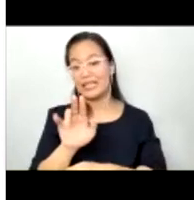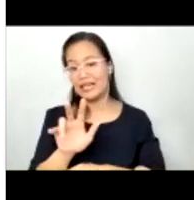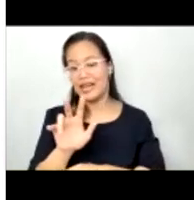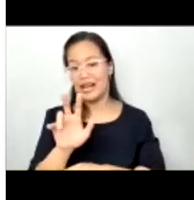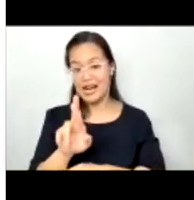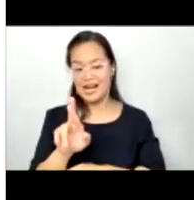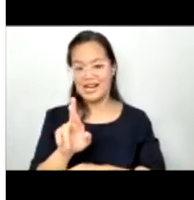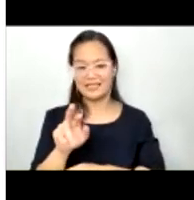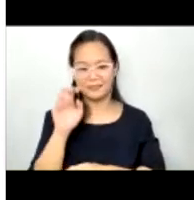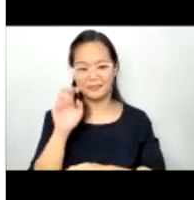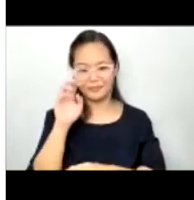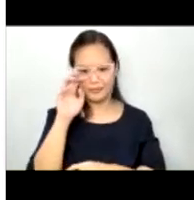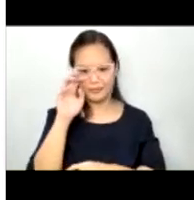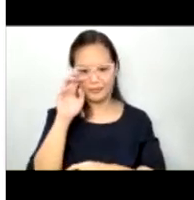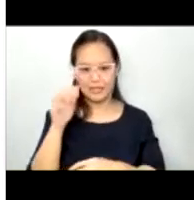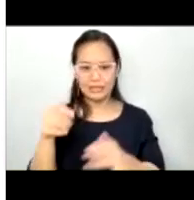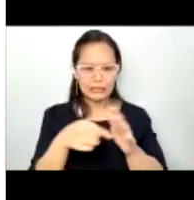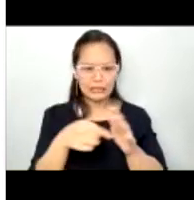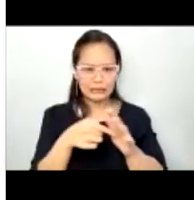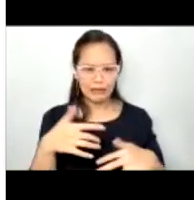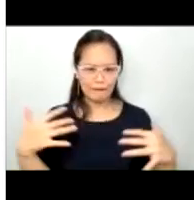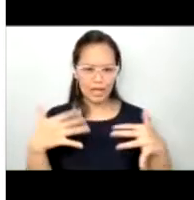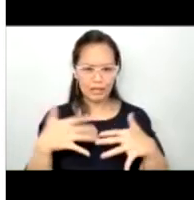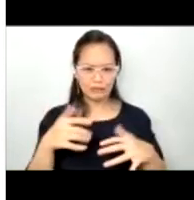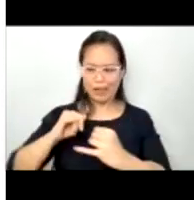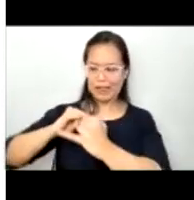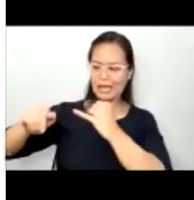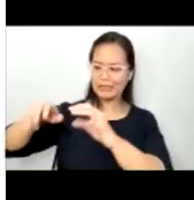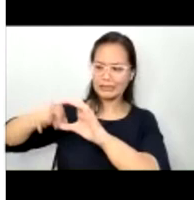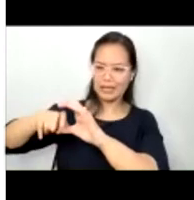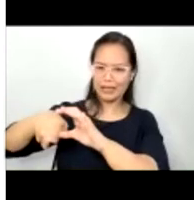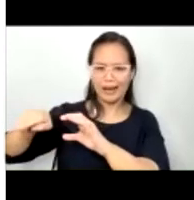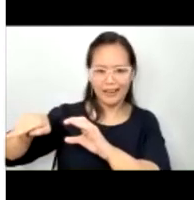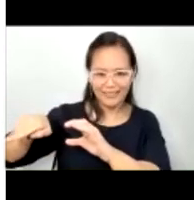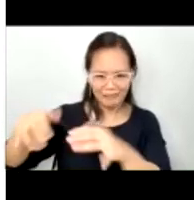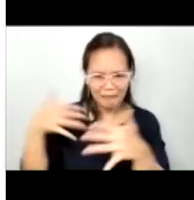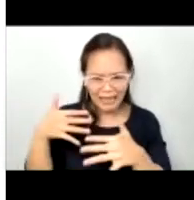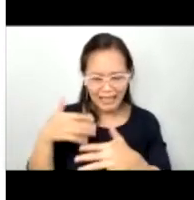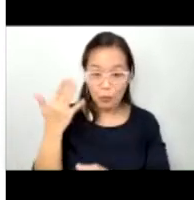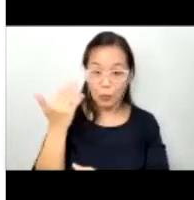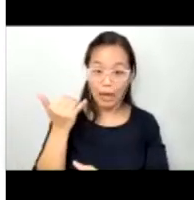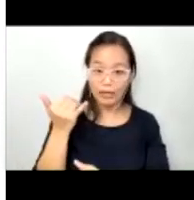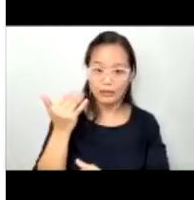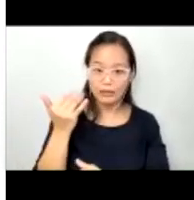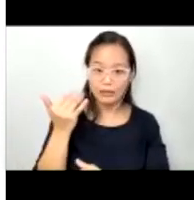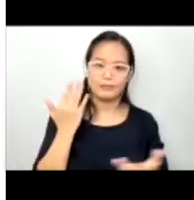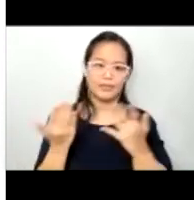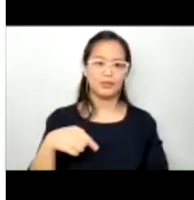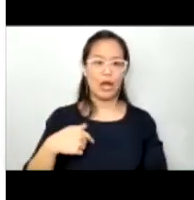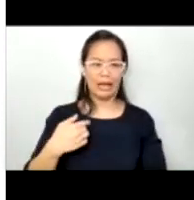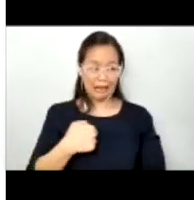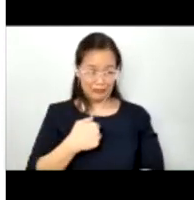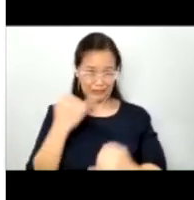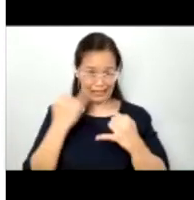sometimes you're afraid to sit at the end of the row because there's a possibility that you would be the